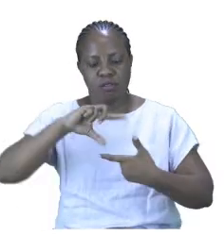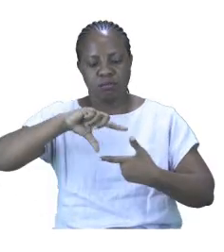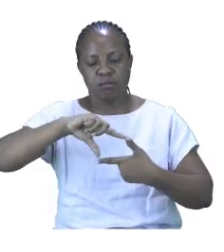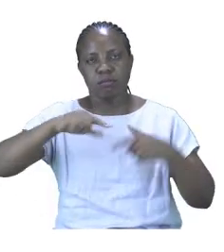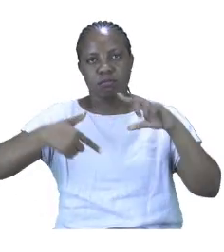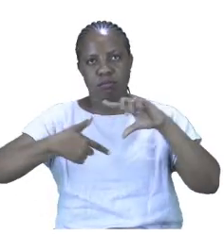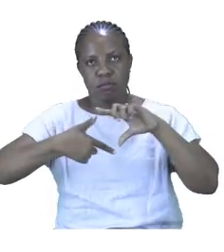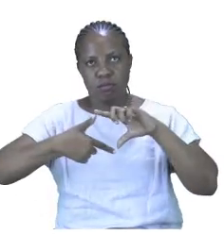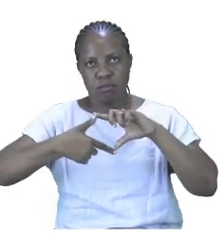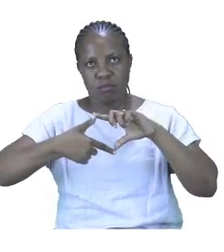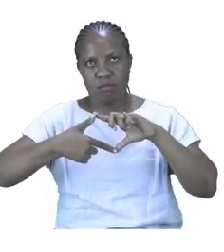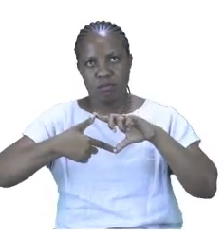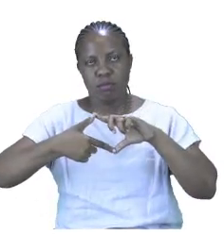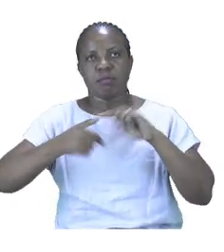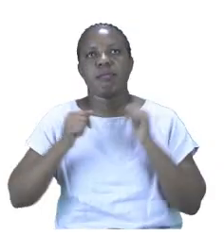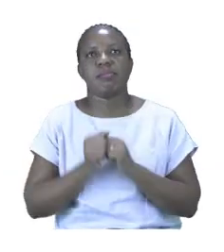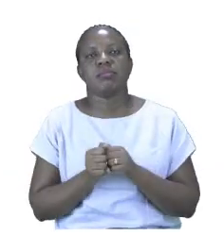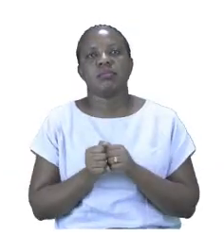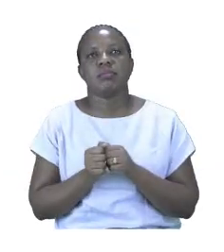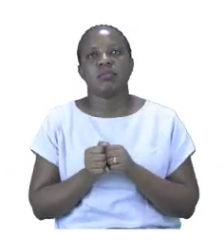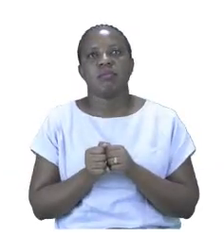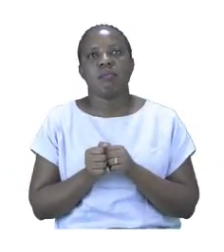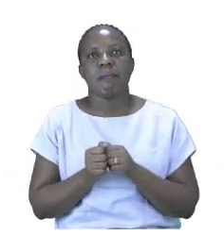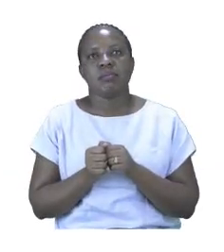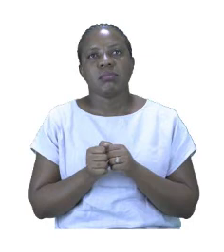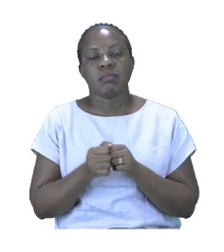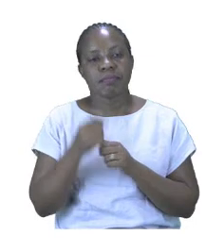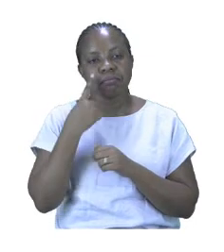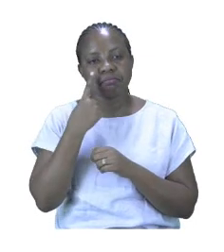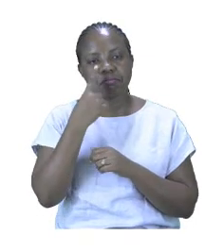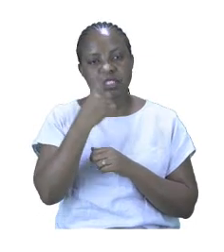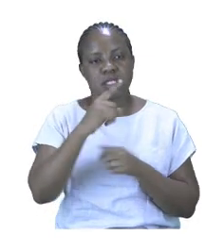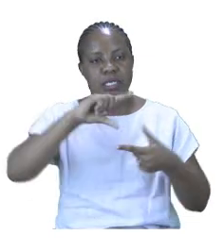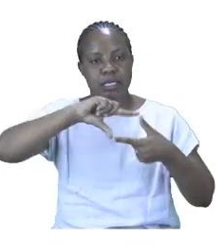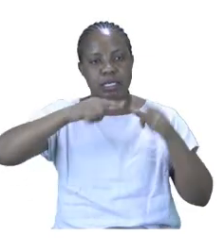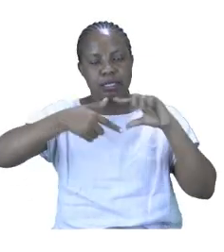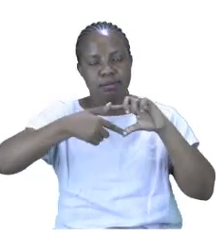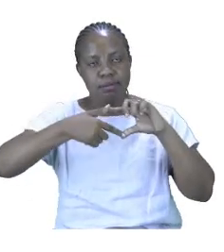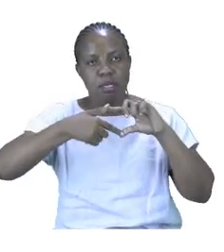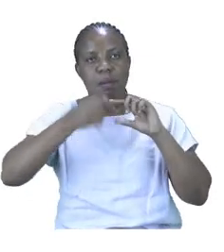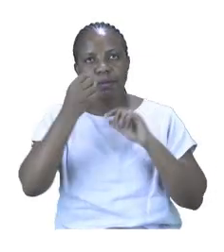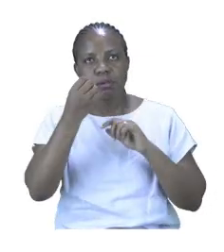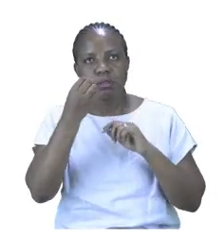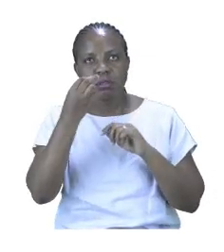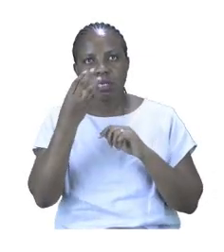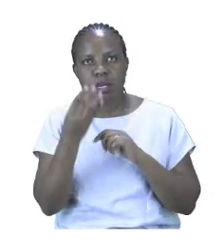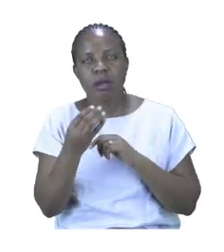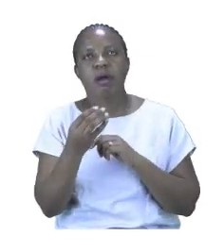count the sides of the shape. Then after that, you are going to count